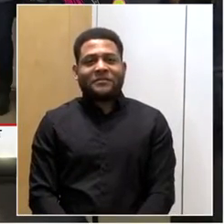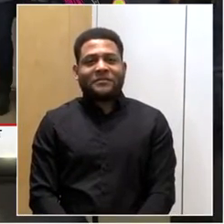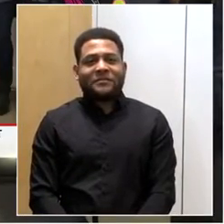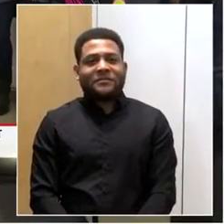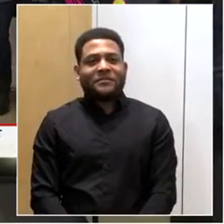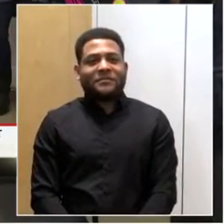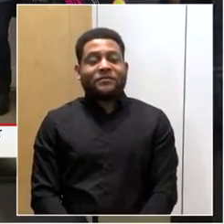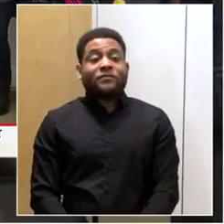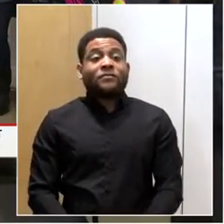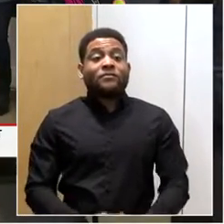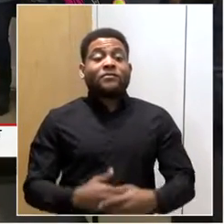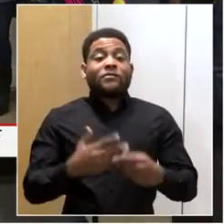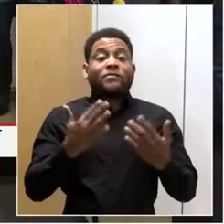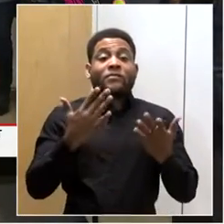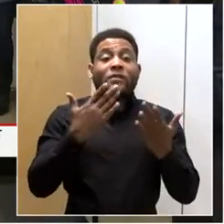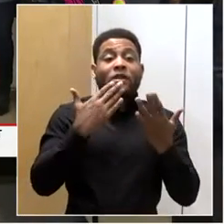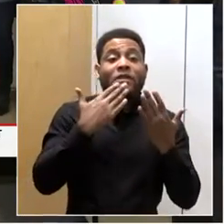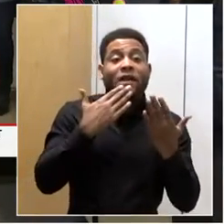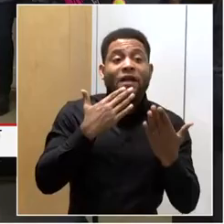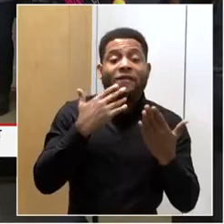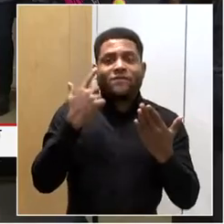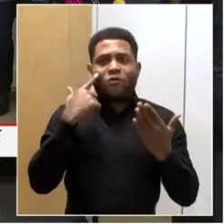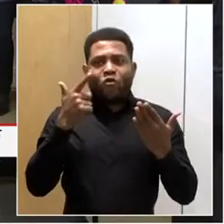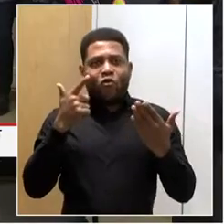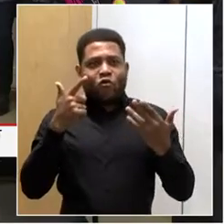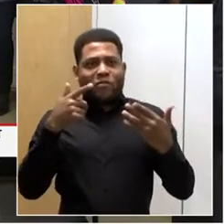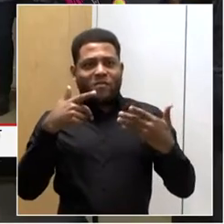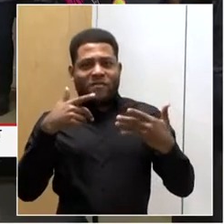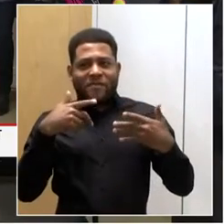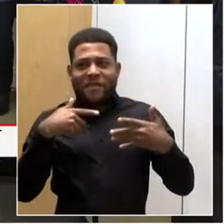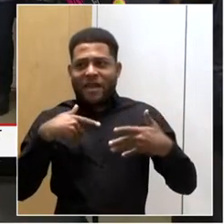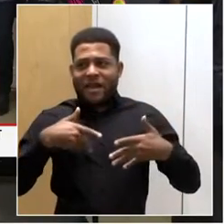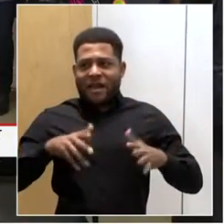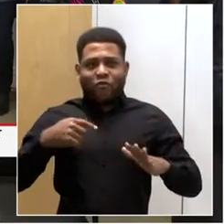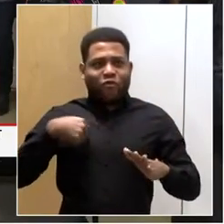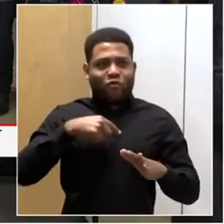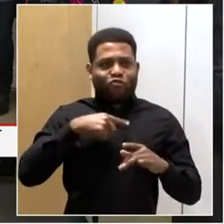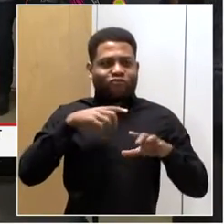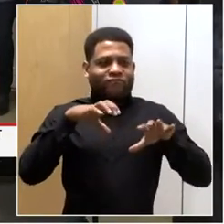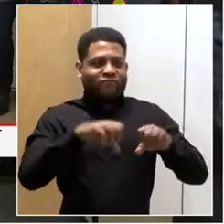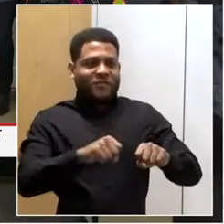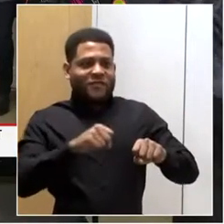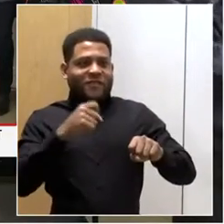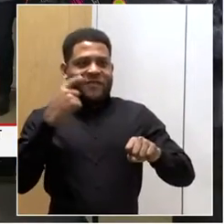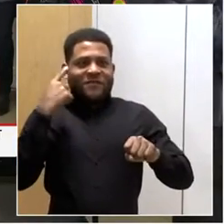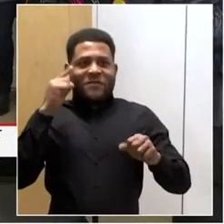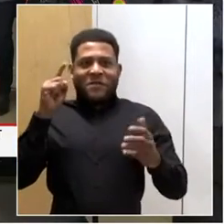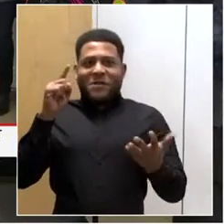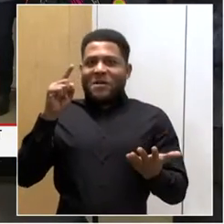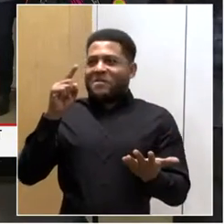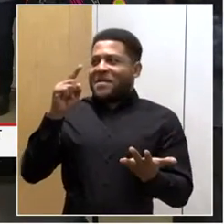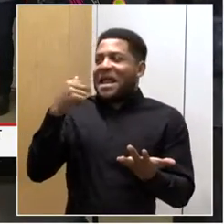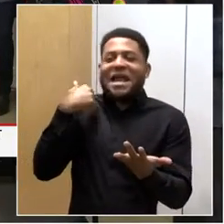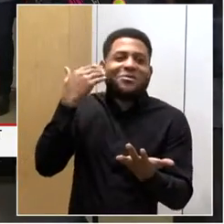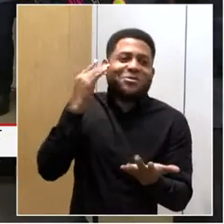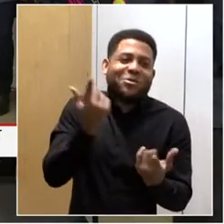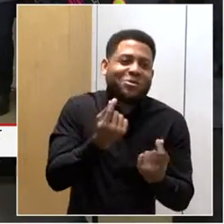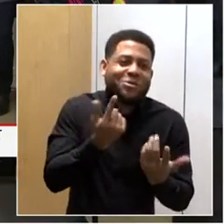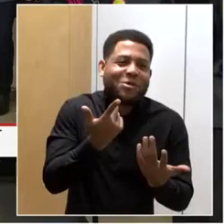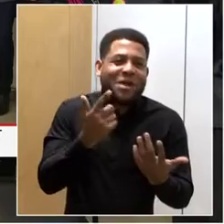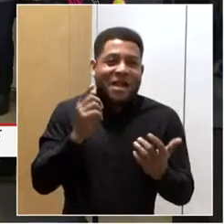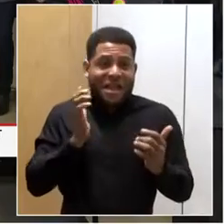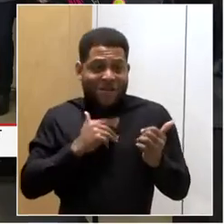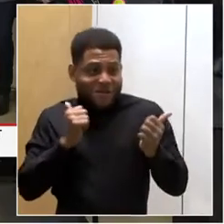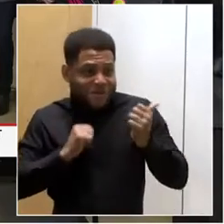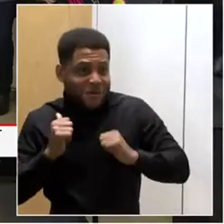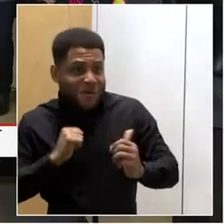their property to, we don't really know what it is yet. We get little descriptions of the shows, and also to our